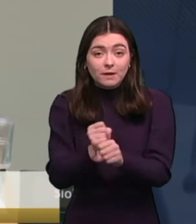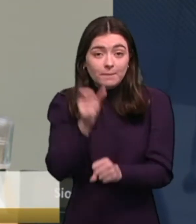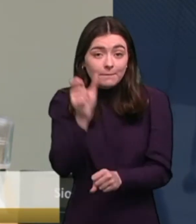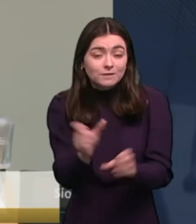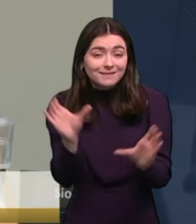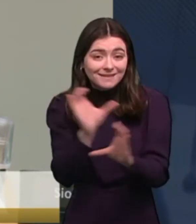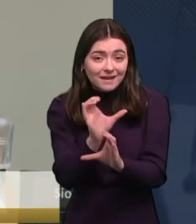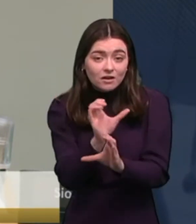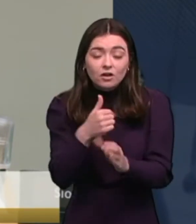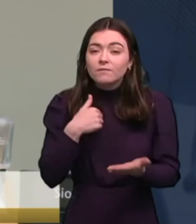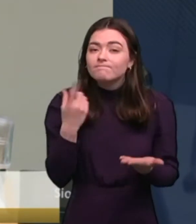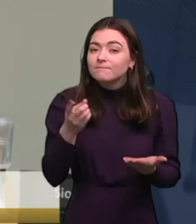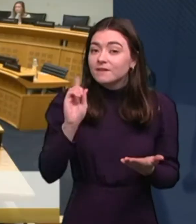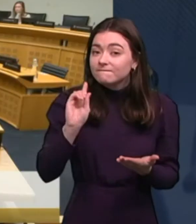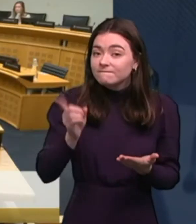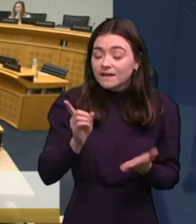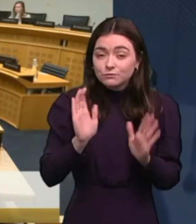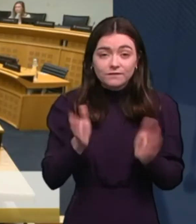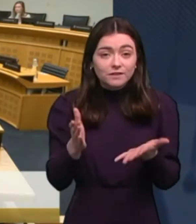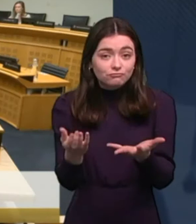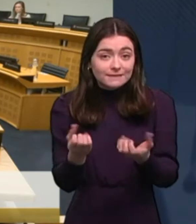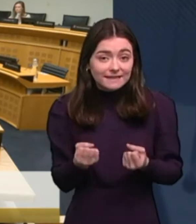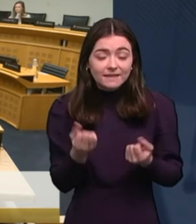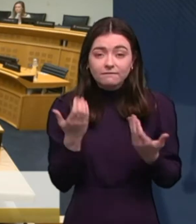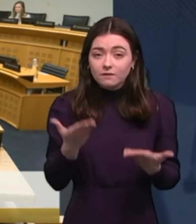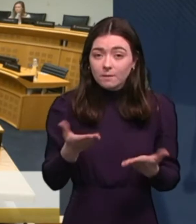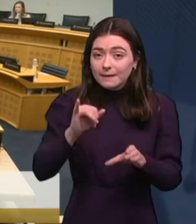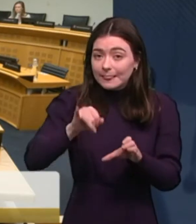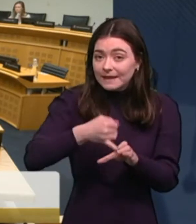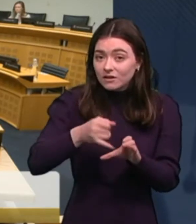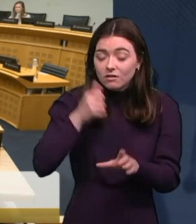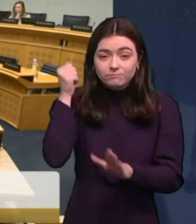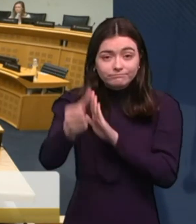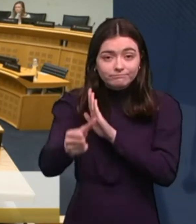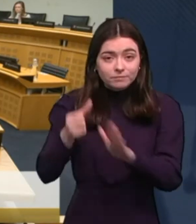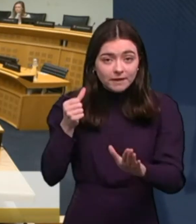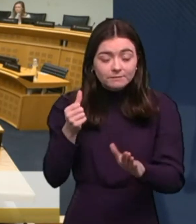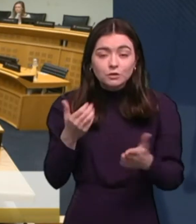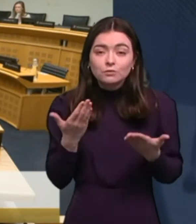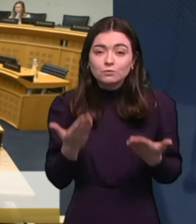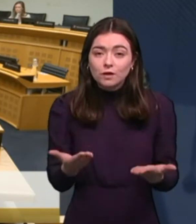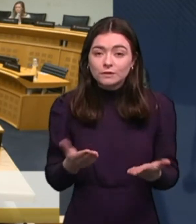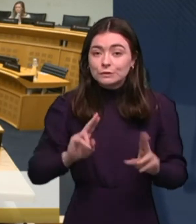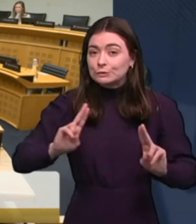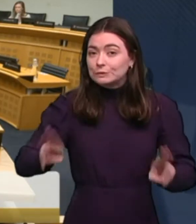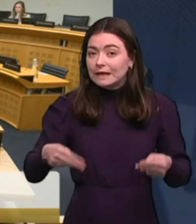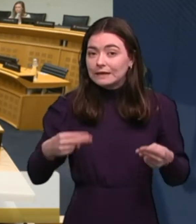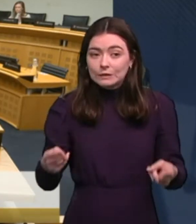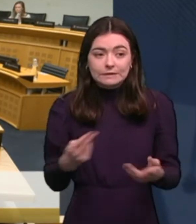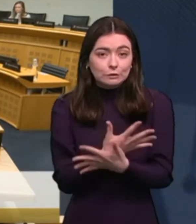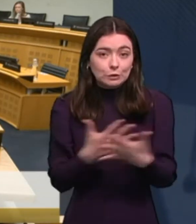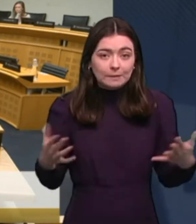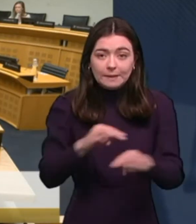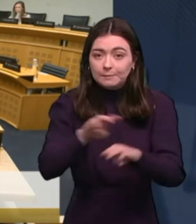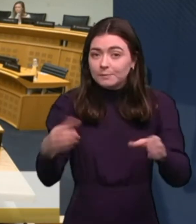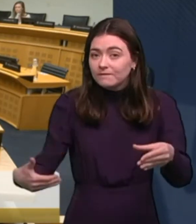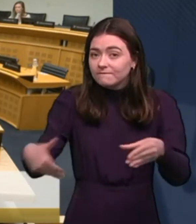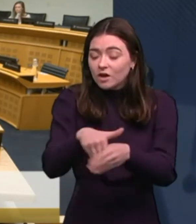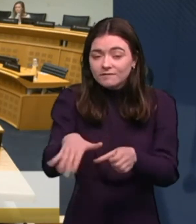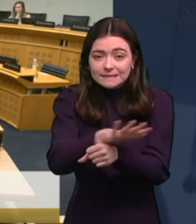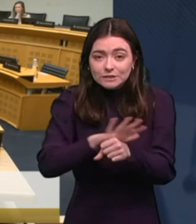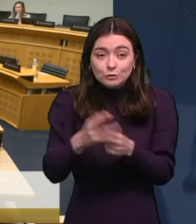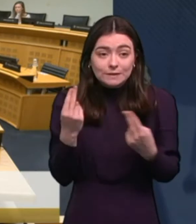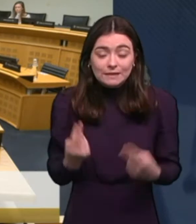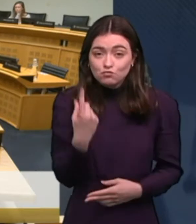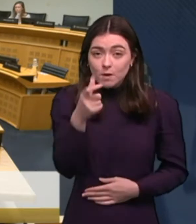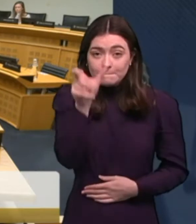advice that we got from clinical experts was that you couldn't have too many cooks in that scenario. You needed one person